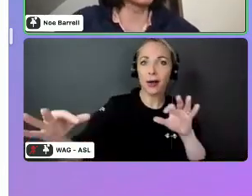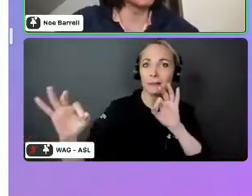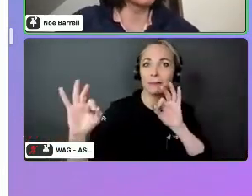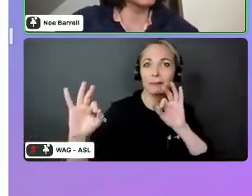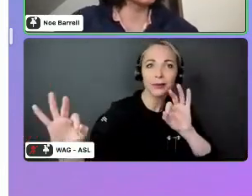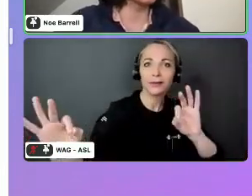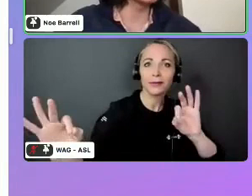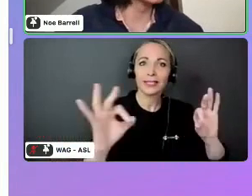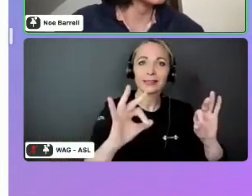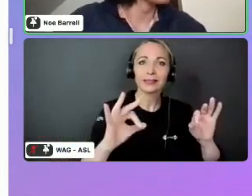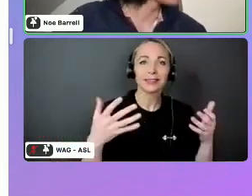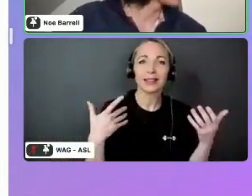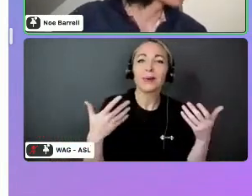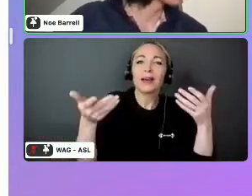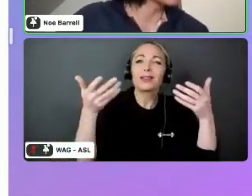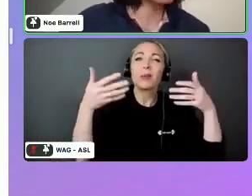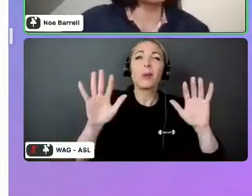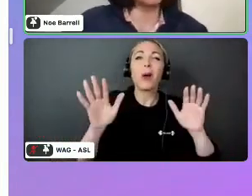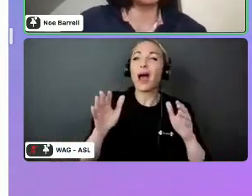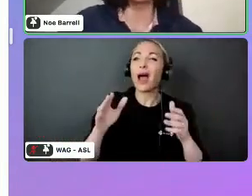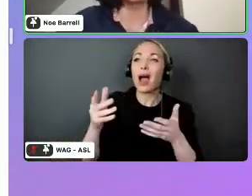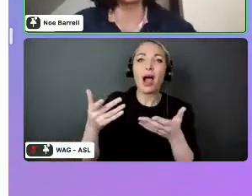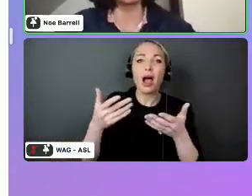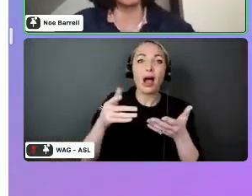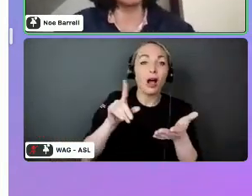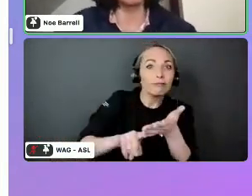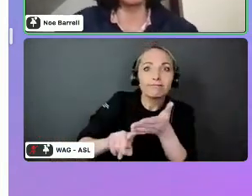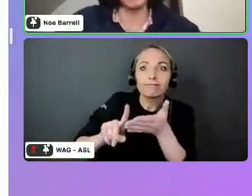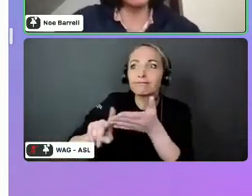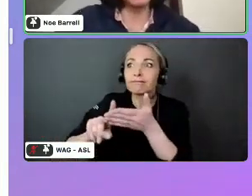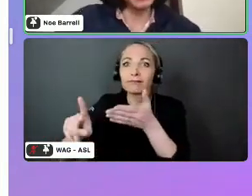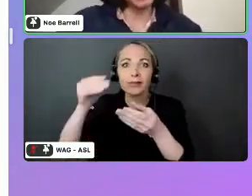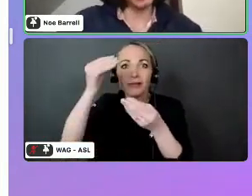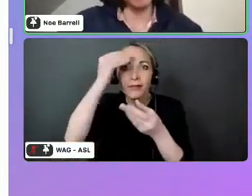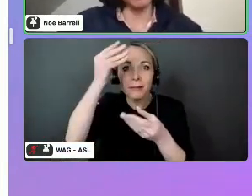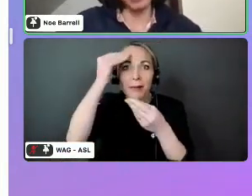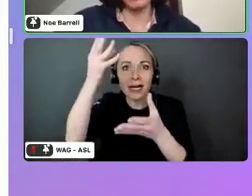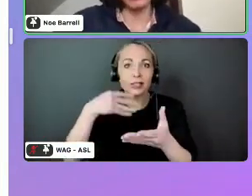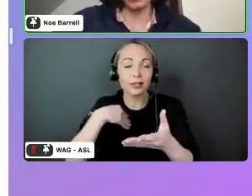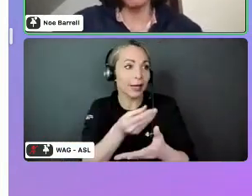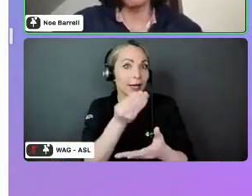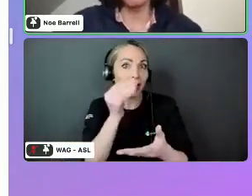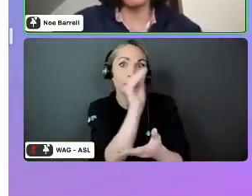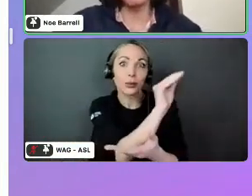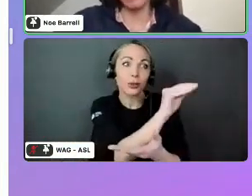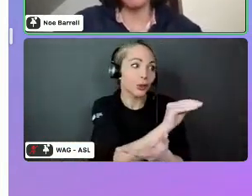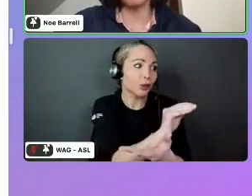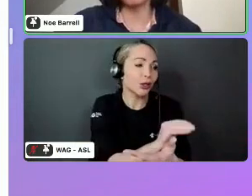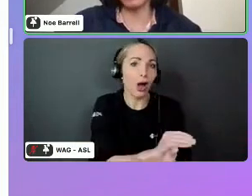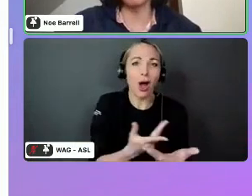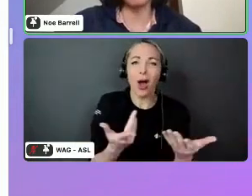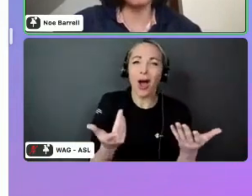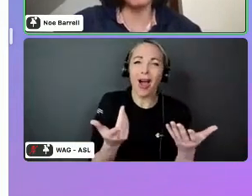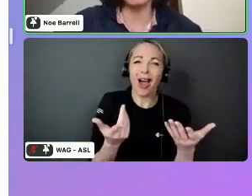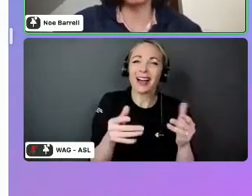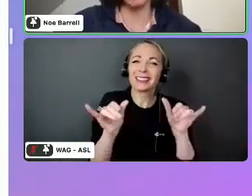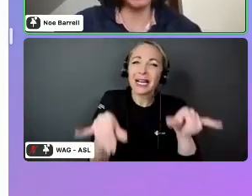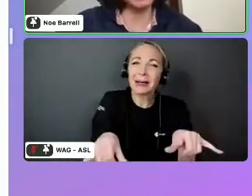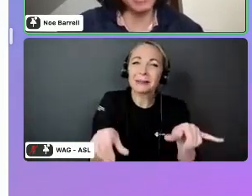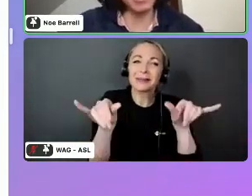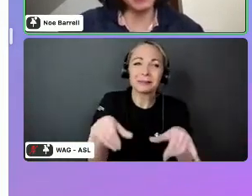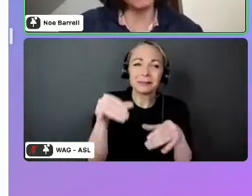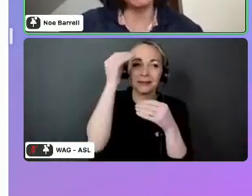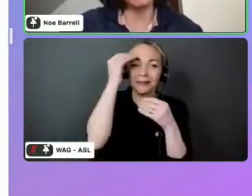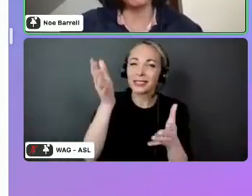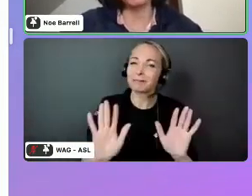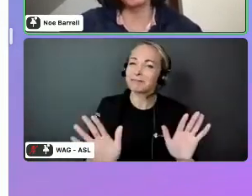collecting a bunch of data points that are like what we've already seen or like what we're good at. And so we have implemented some targeted